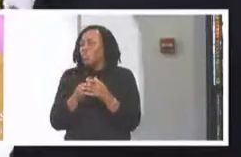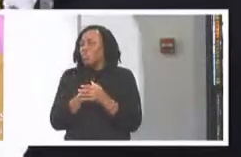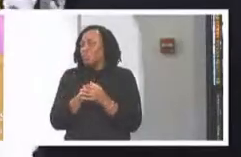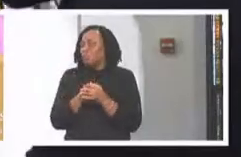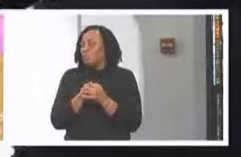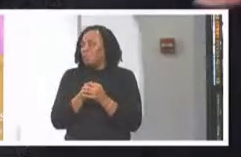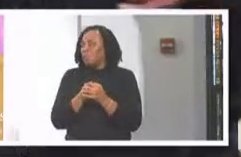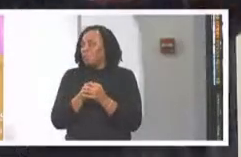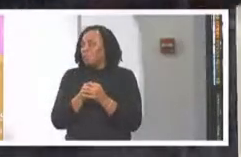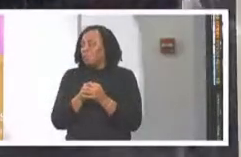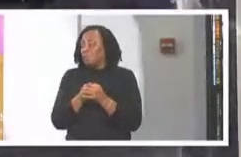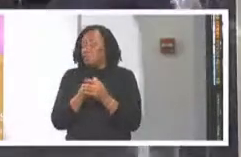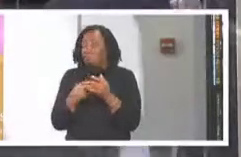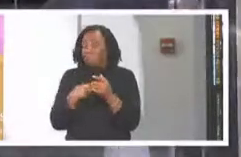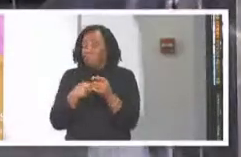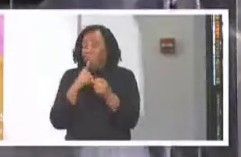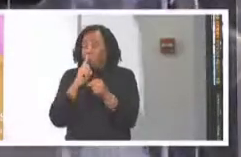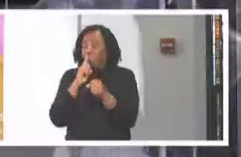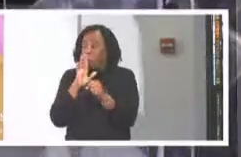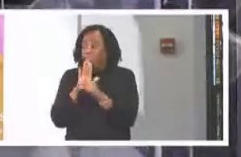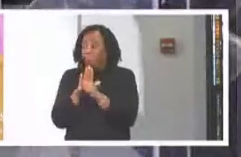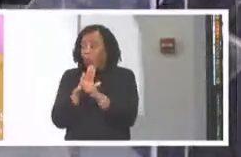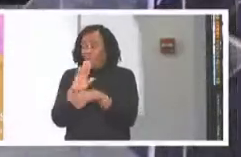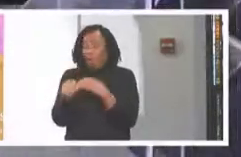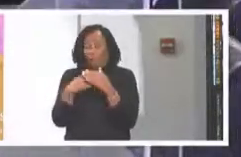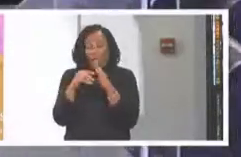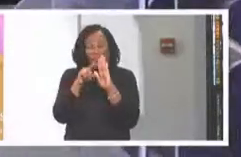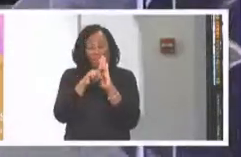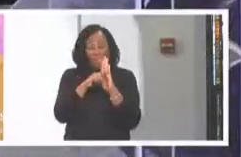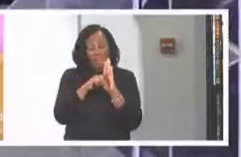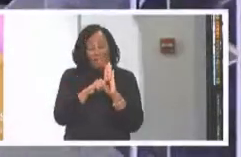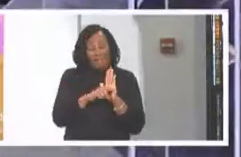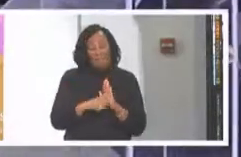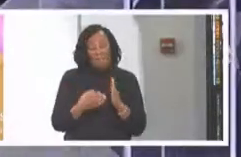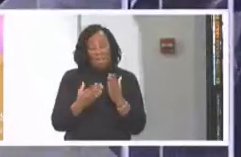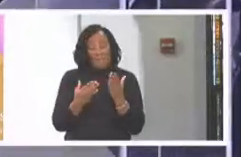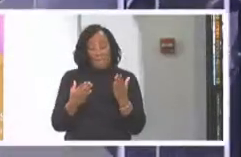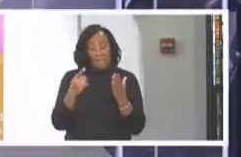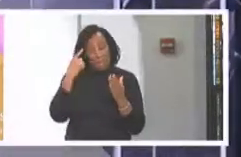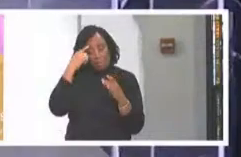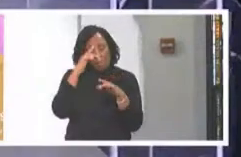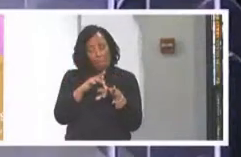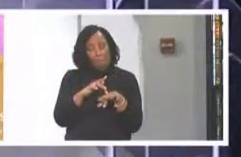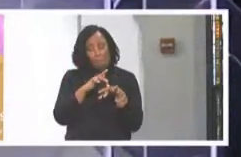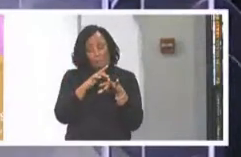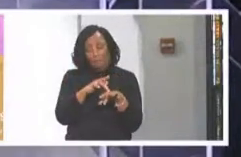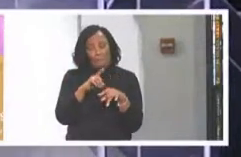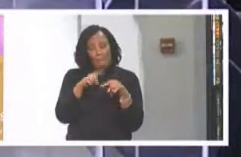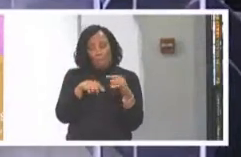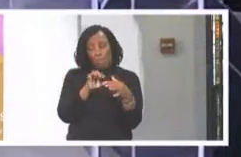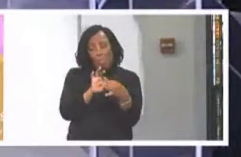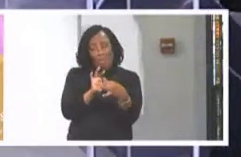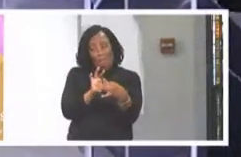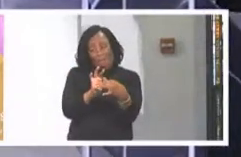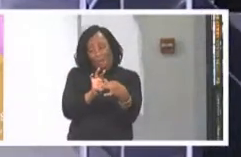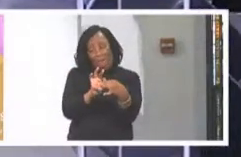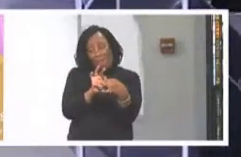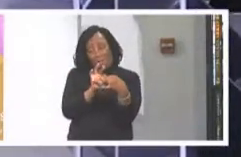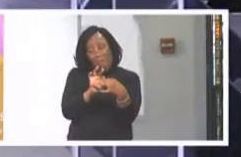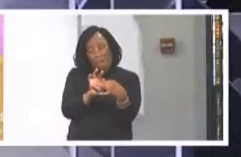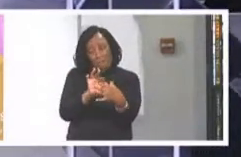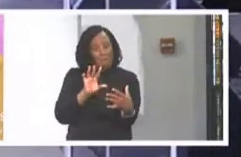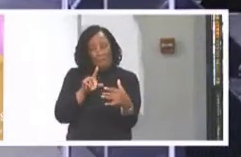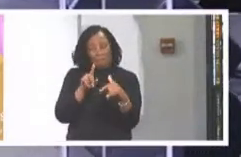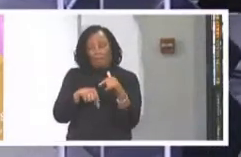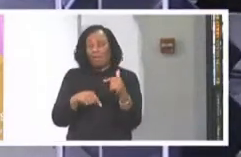Because I guarantee you, all those negative things that you're holding on to, that you won't let go, that you keep close